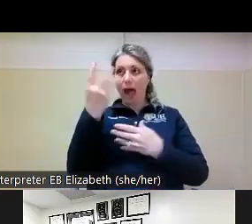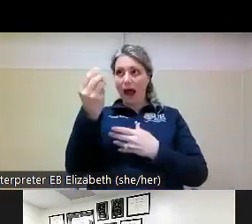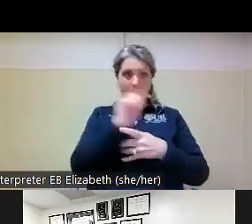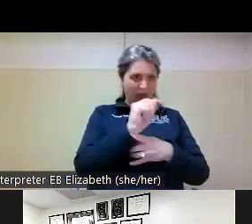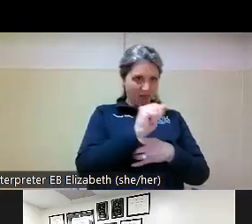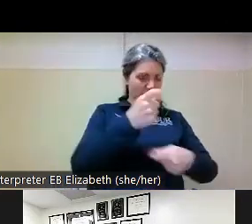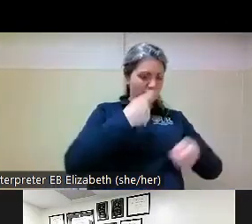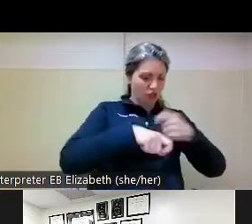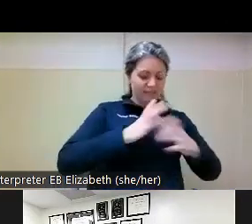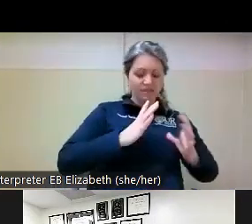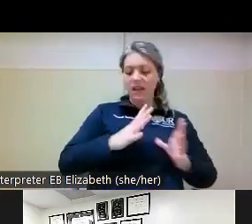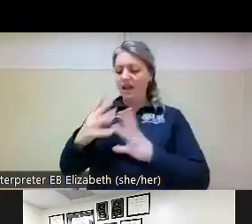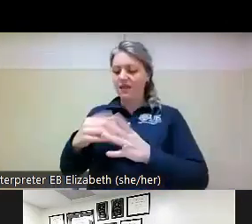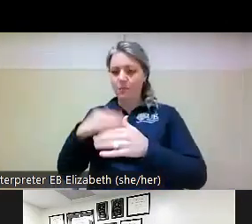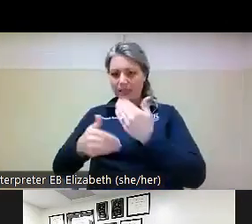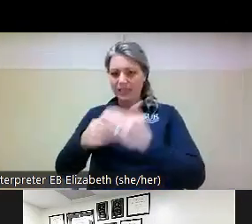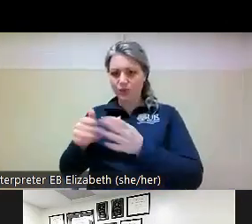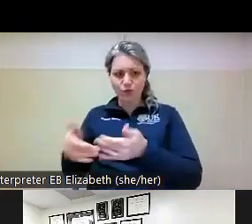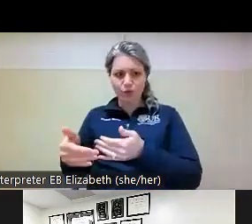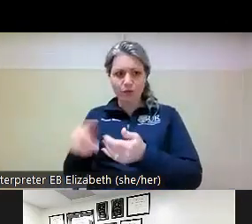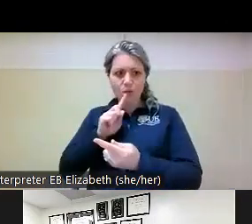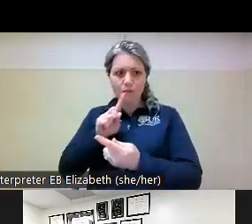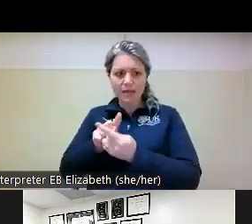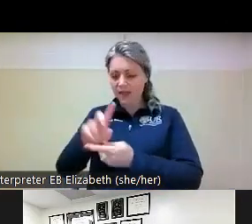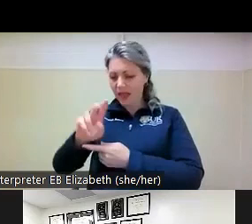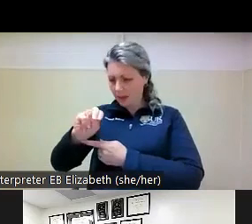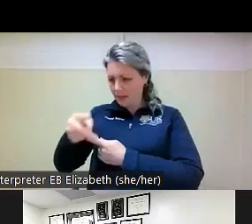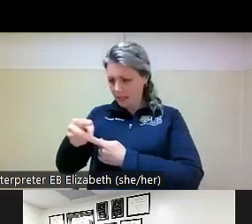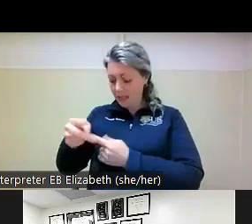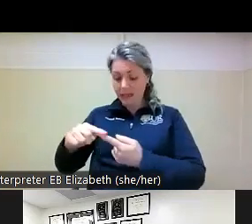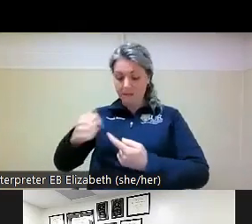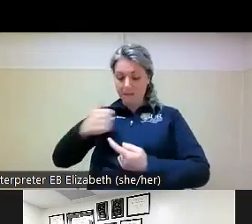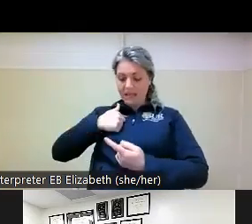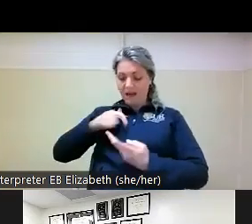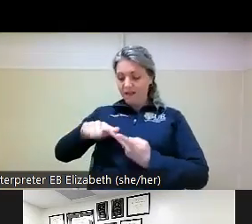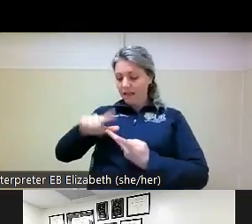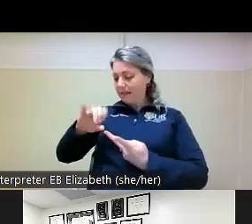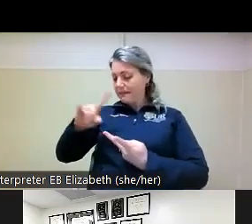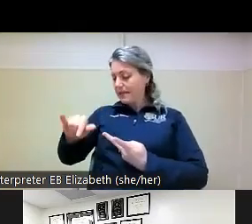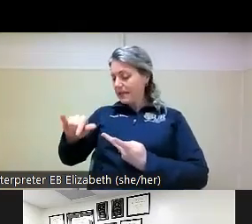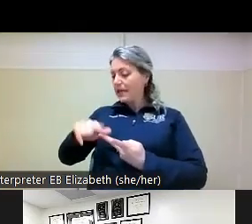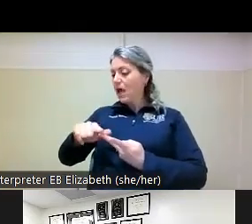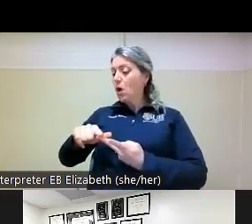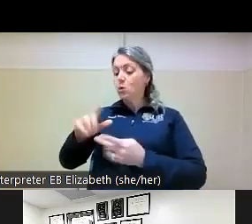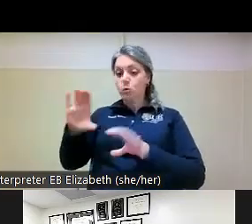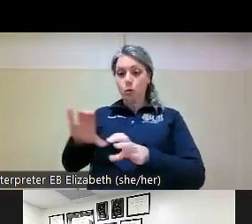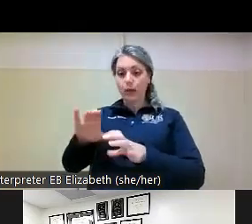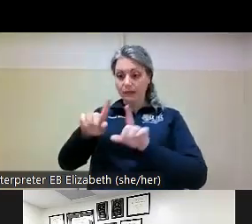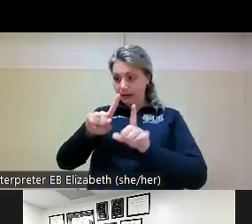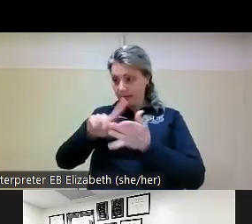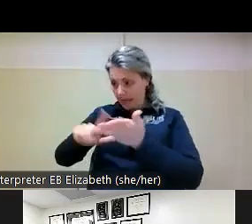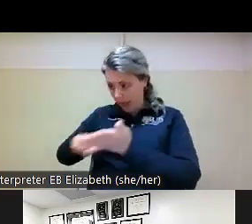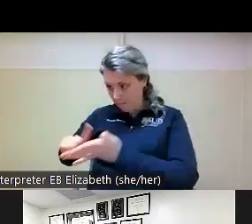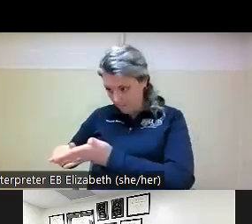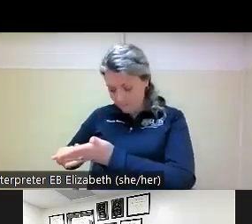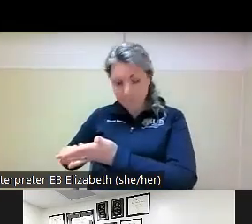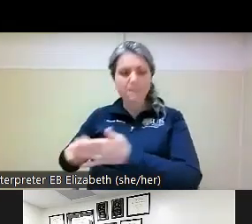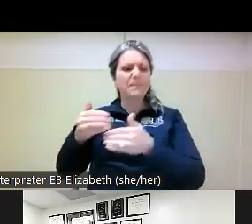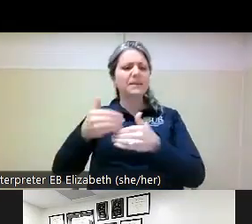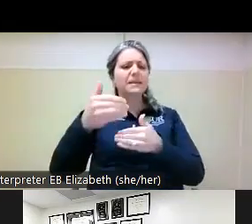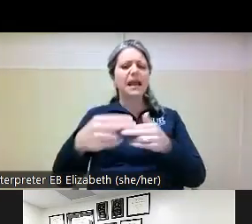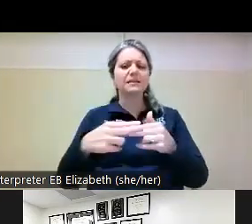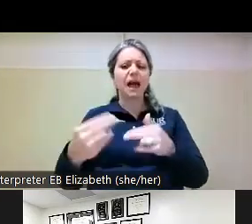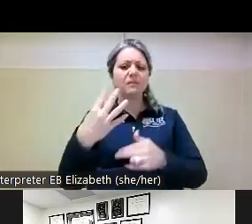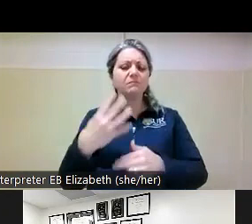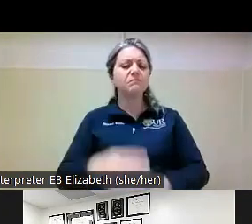procedure room where you'll meet the nurse practitioner, either myself or Lindsay, who will be doing the exam. Next slide.